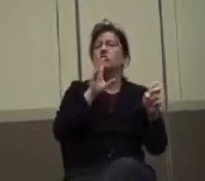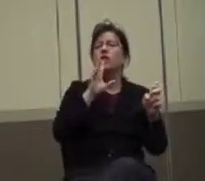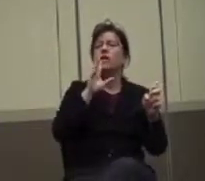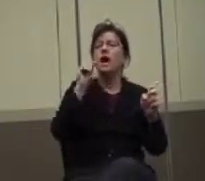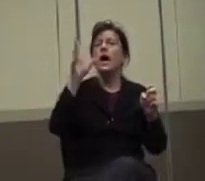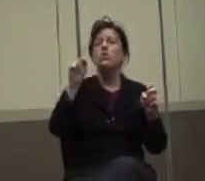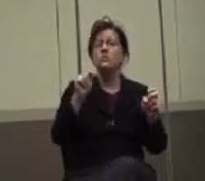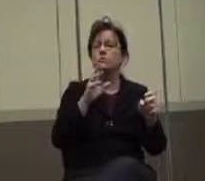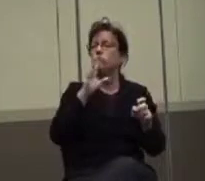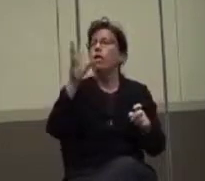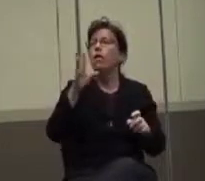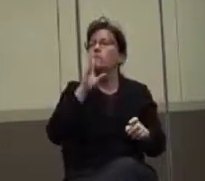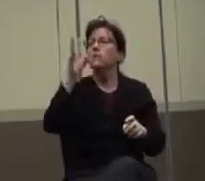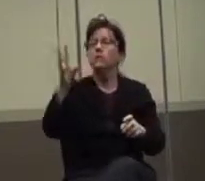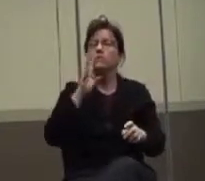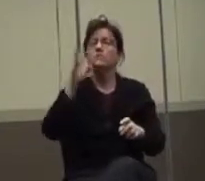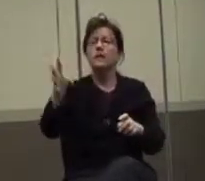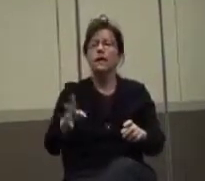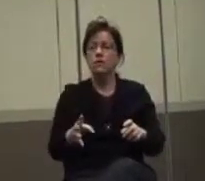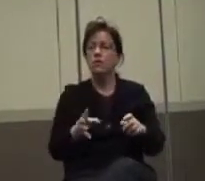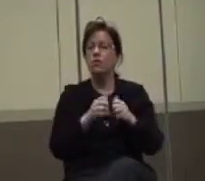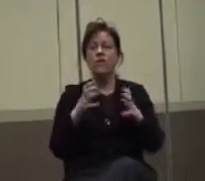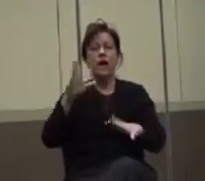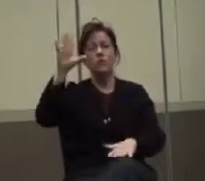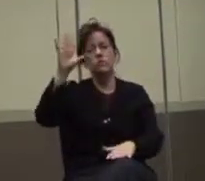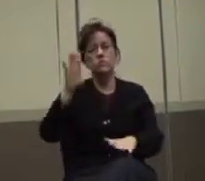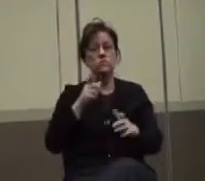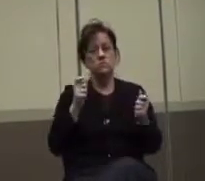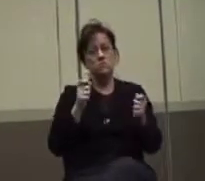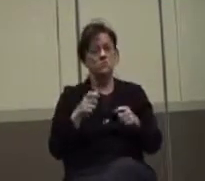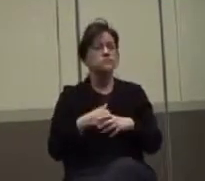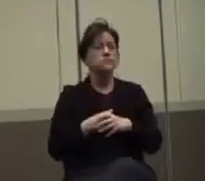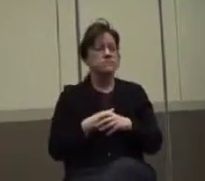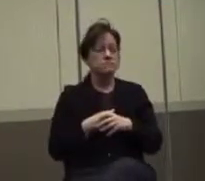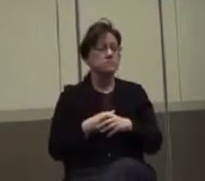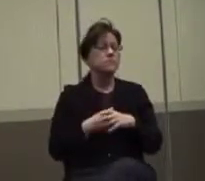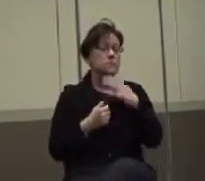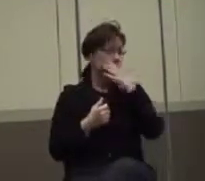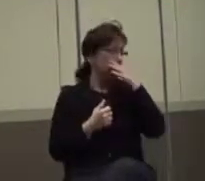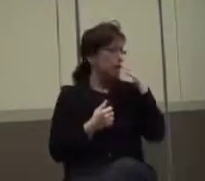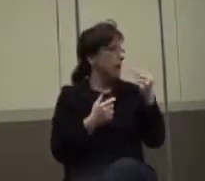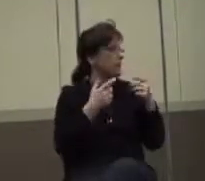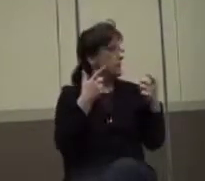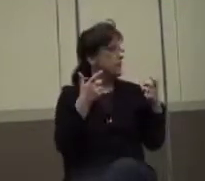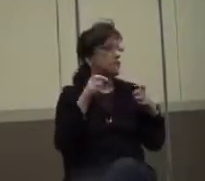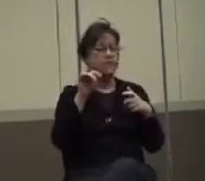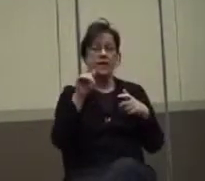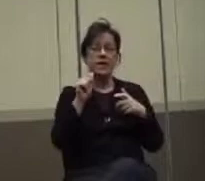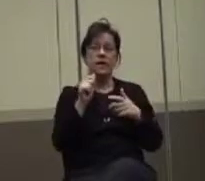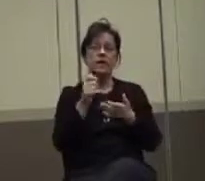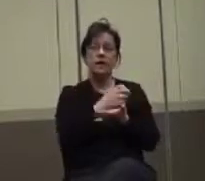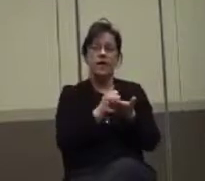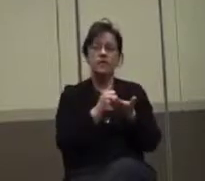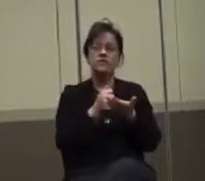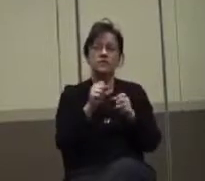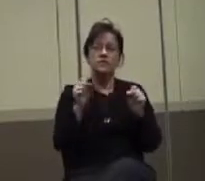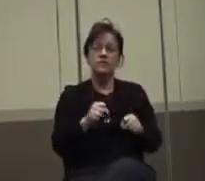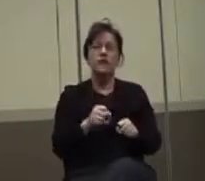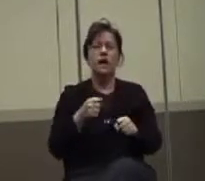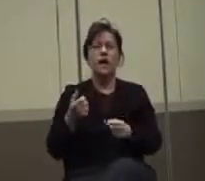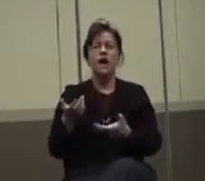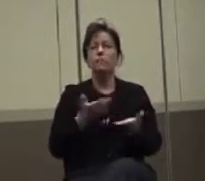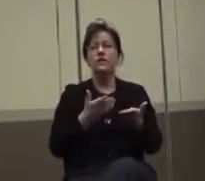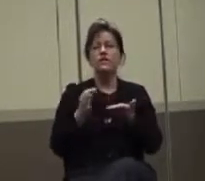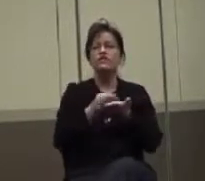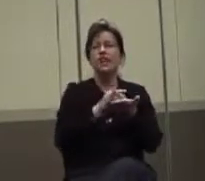pocket here. This is my big data collection system. I carry change. And I've shared this with people before, but I'm teaching. All